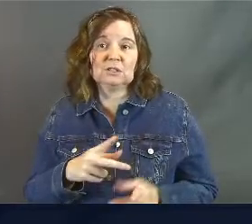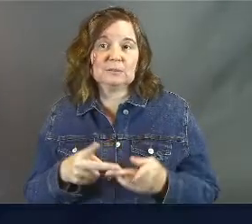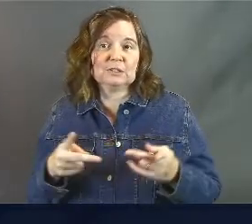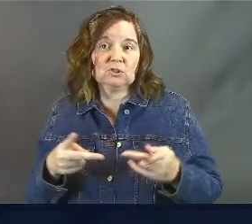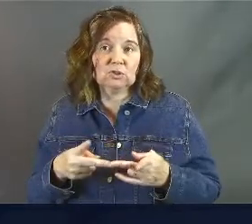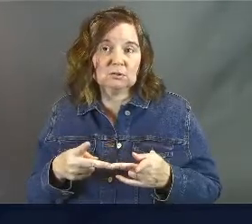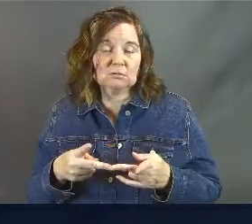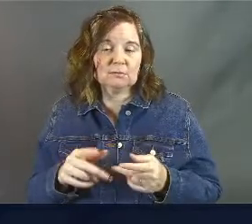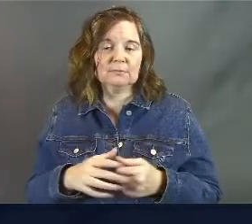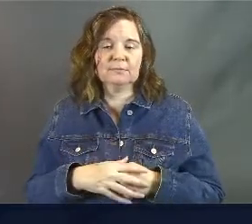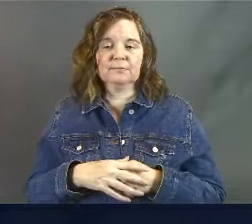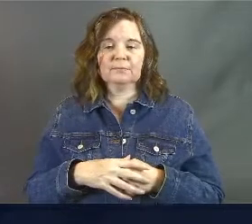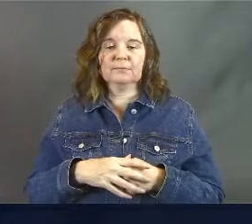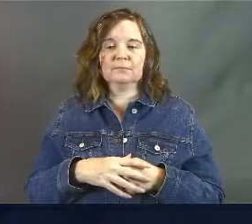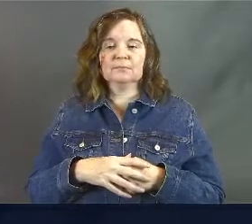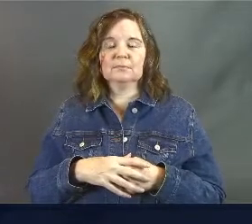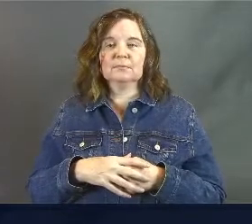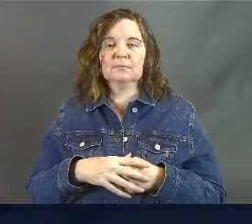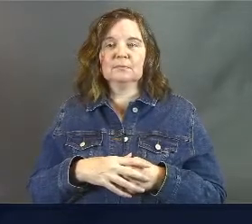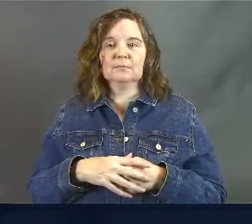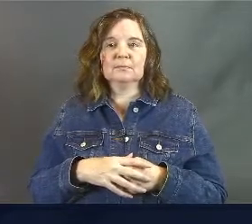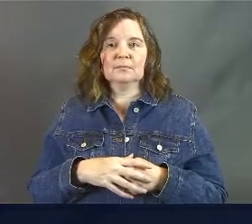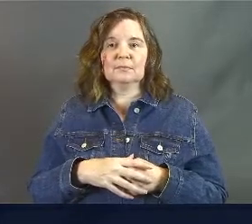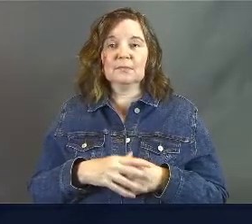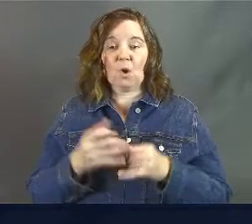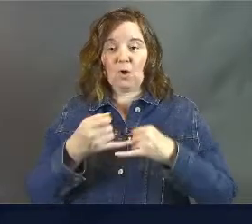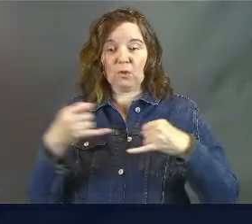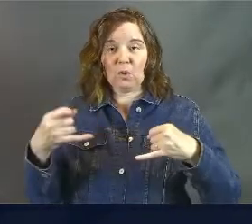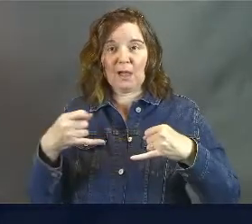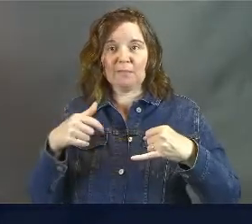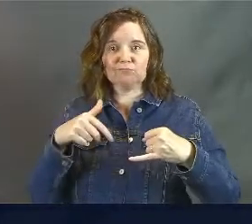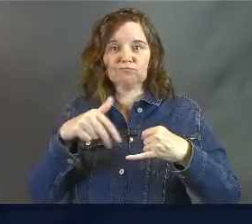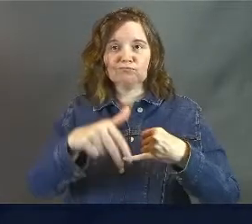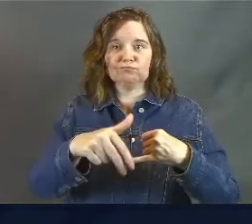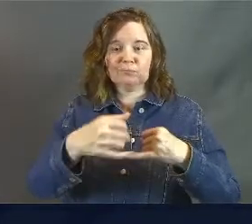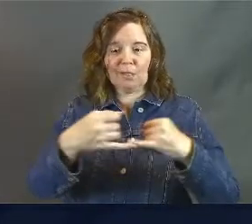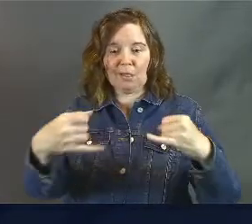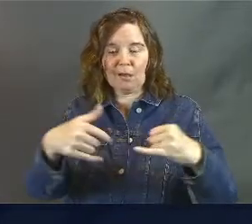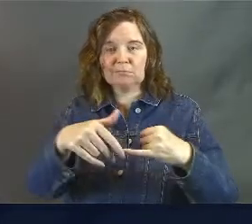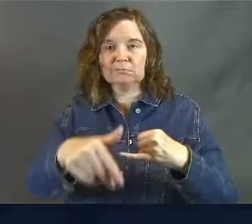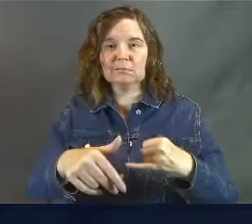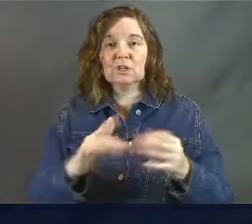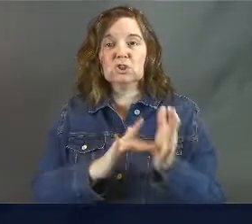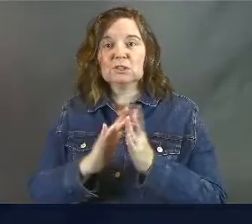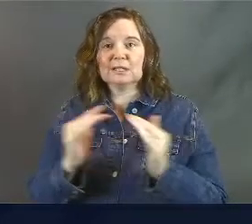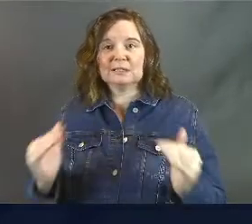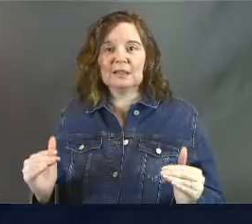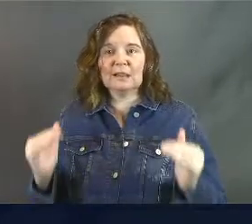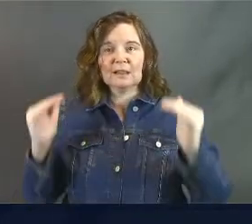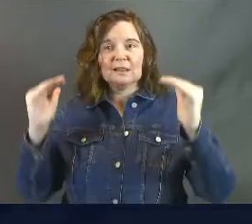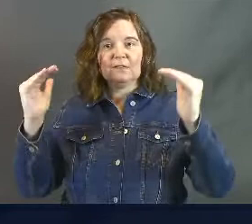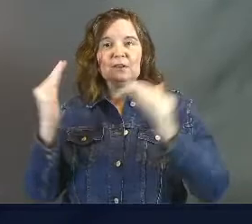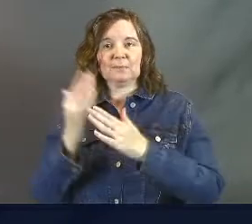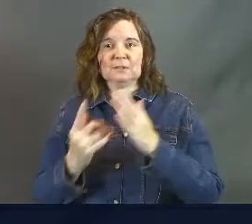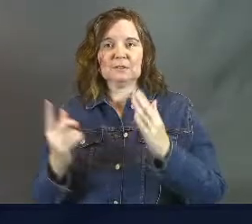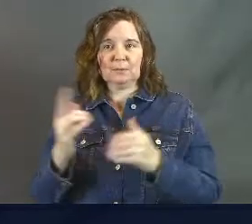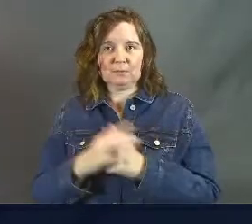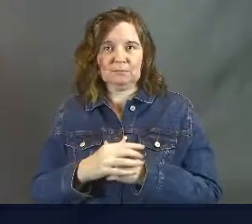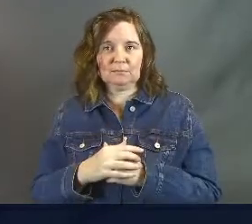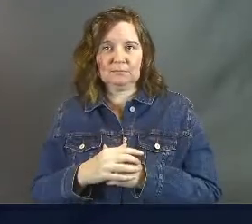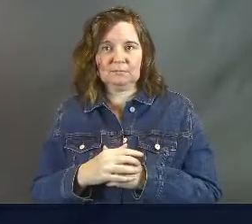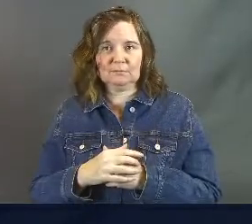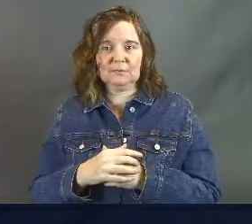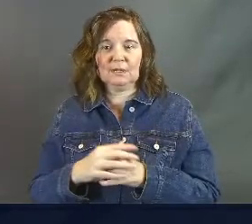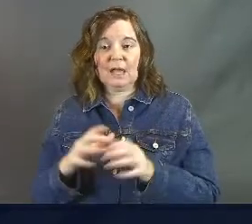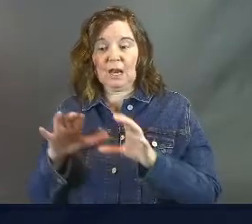disposition. He crossed all those lines. Jesus elevates somebody who crossed all those lines and went into his outgroup in order to